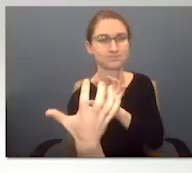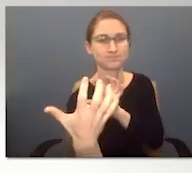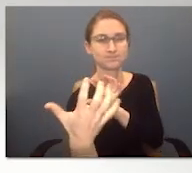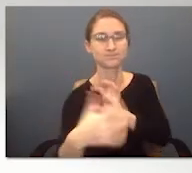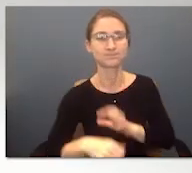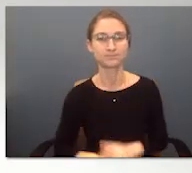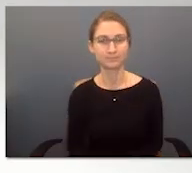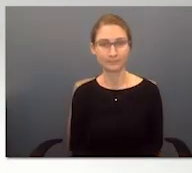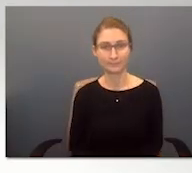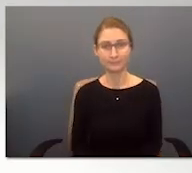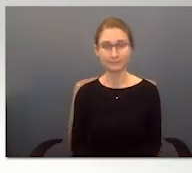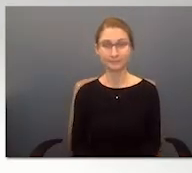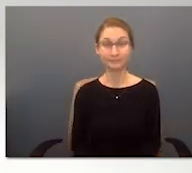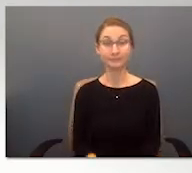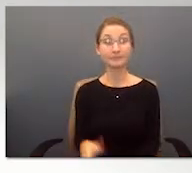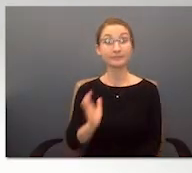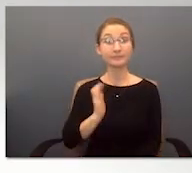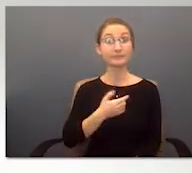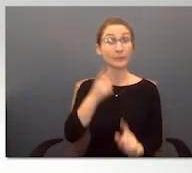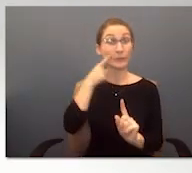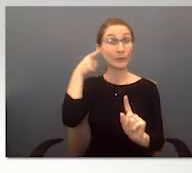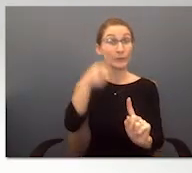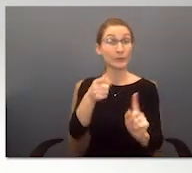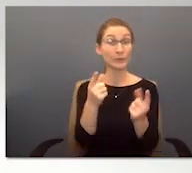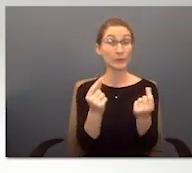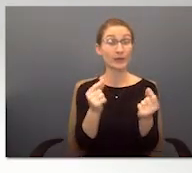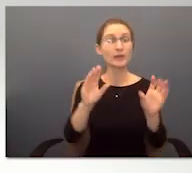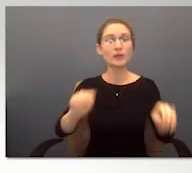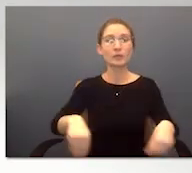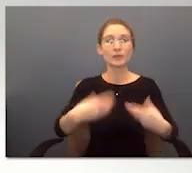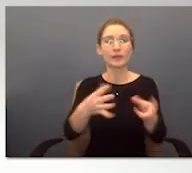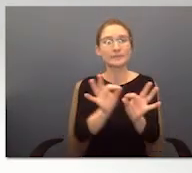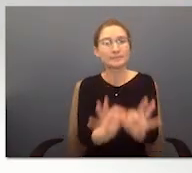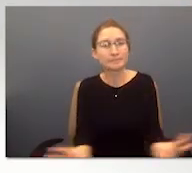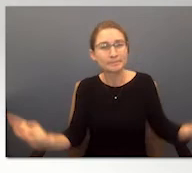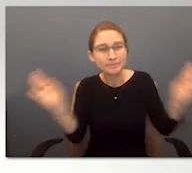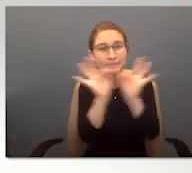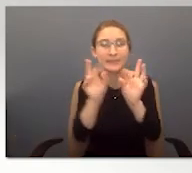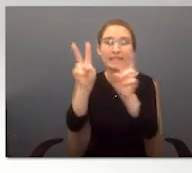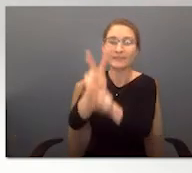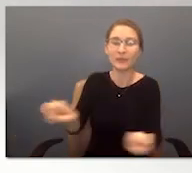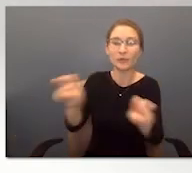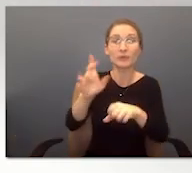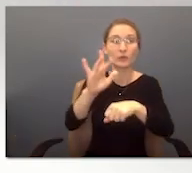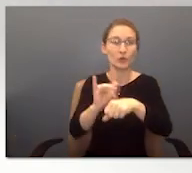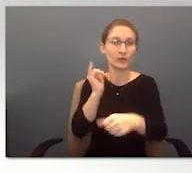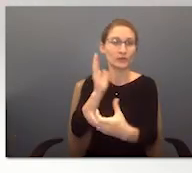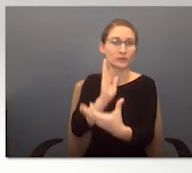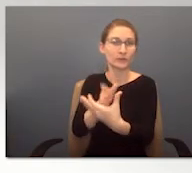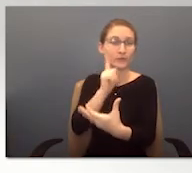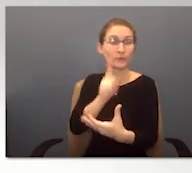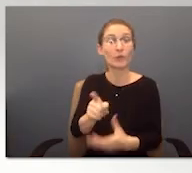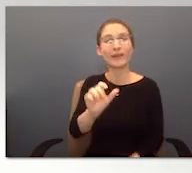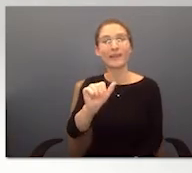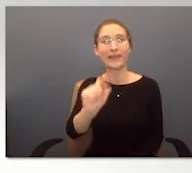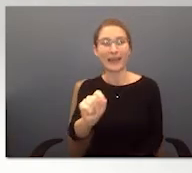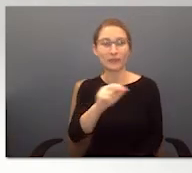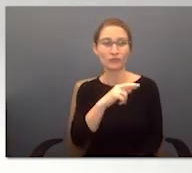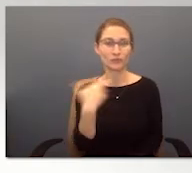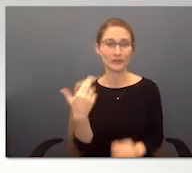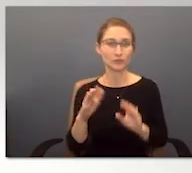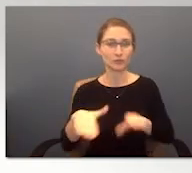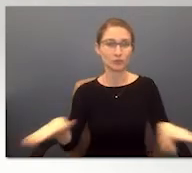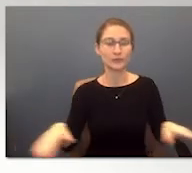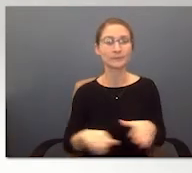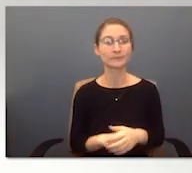Cafe. And our goal is to provide essential preventive, evaluative, and early intervention services for at-risk children. And here's